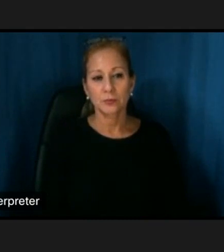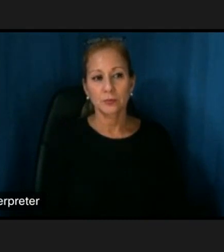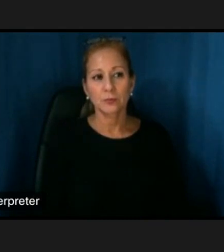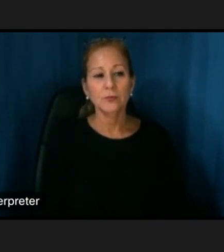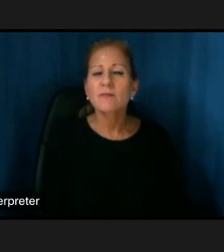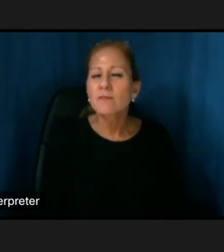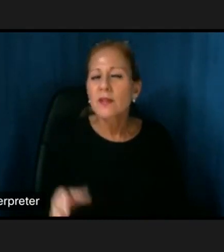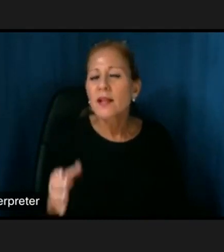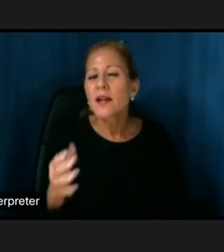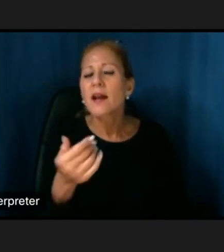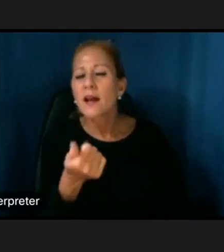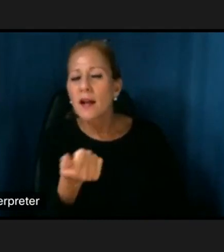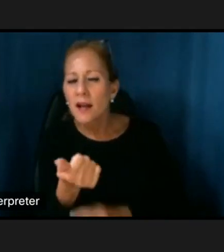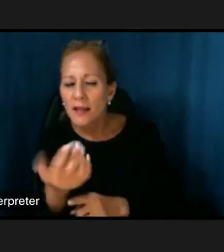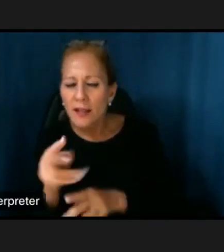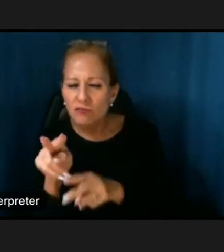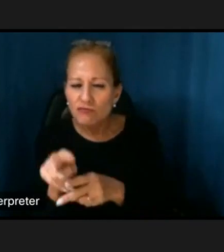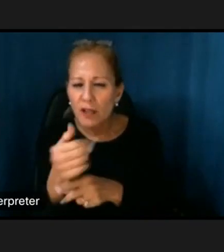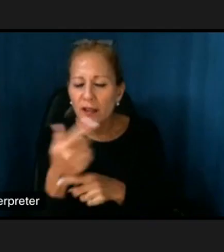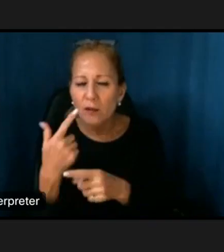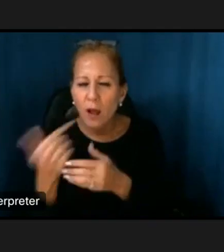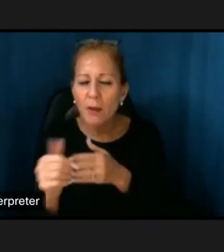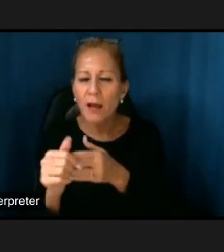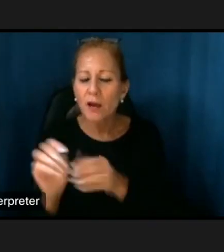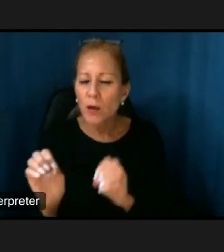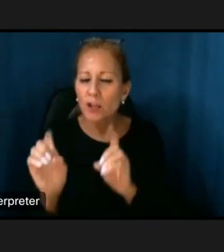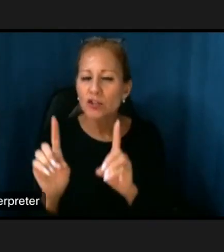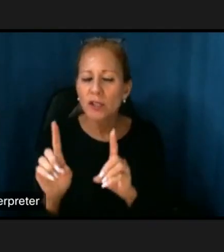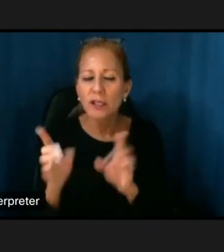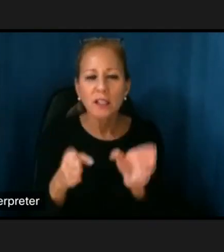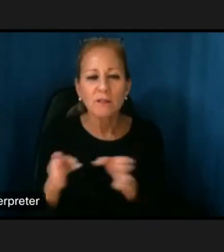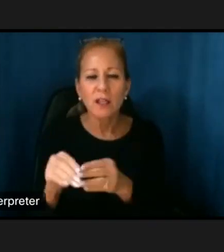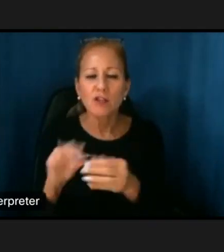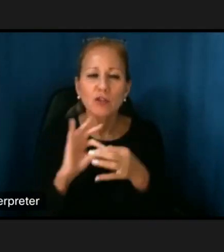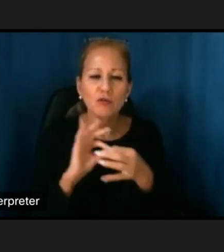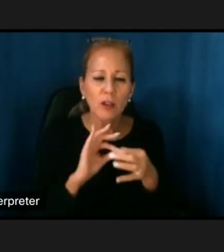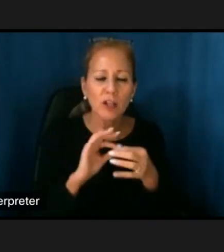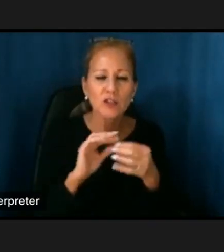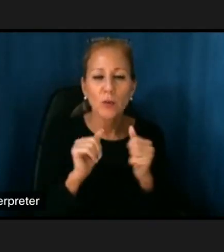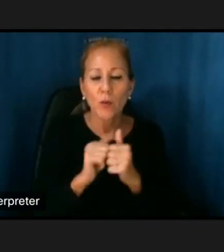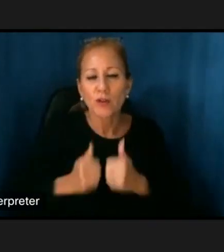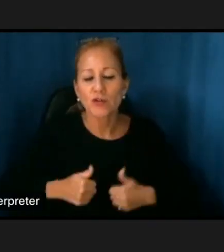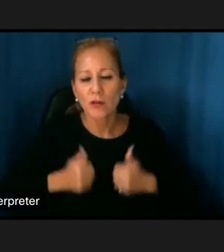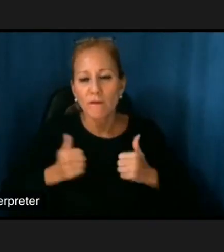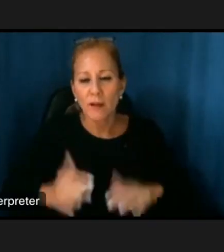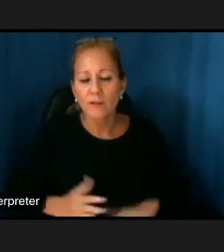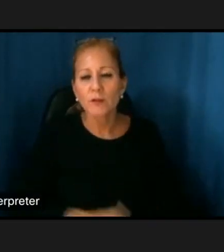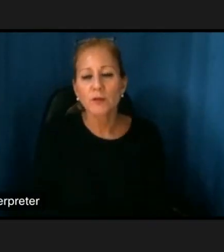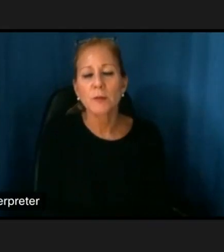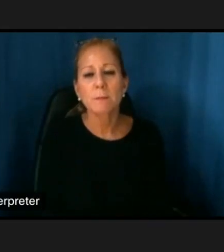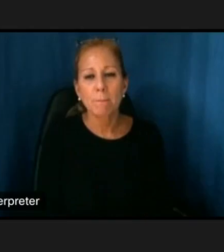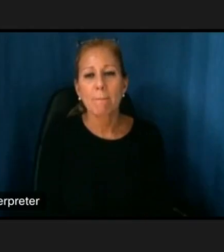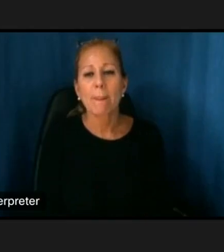Anything out there to help guide and educate individuals in relationships with survivors?